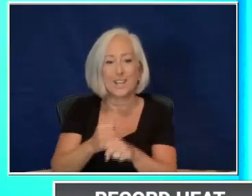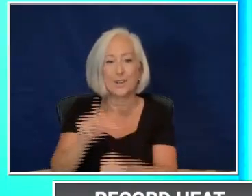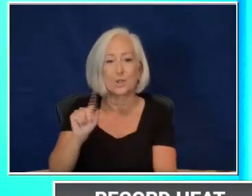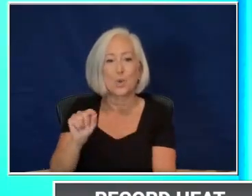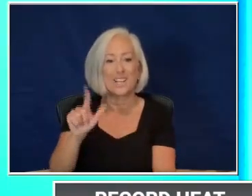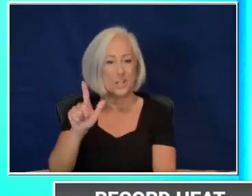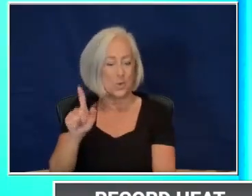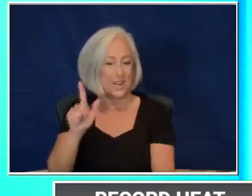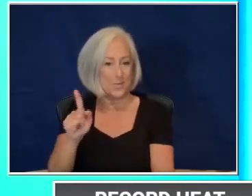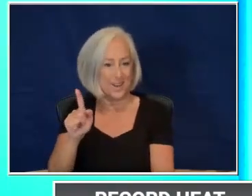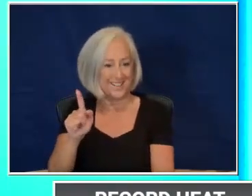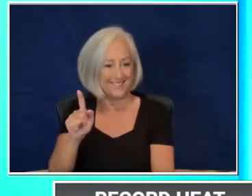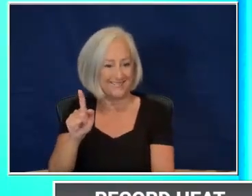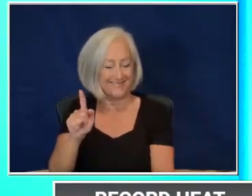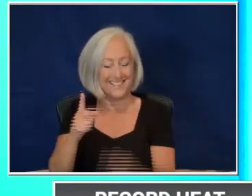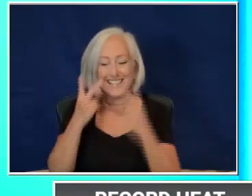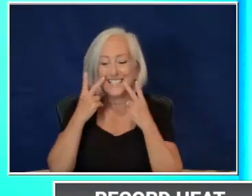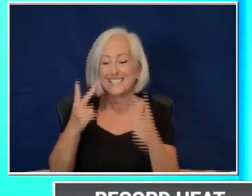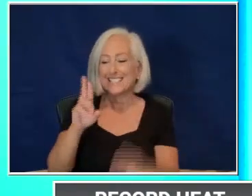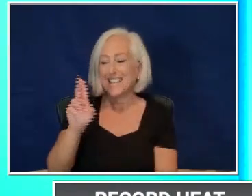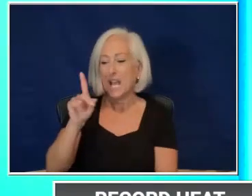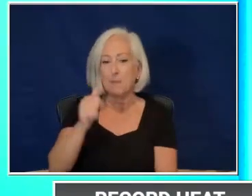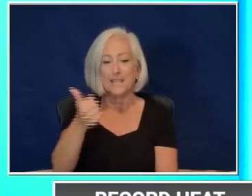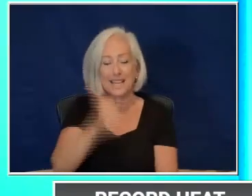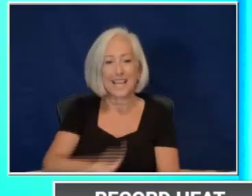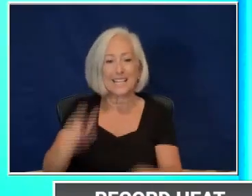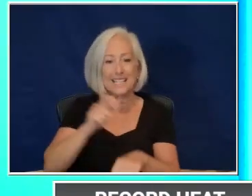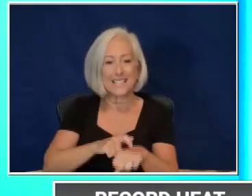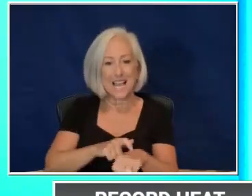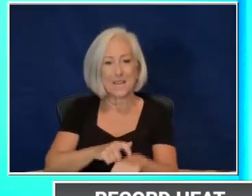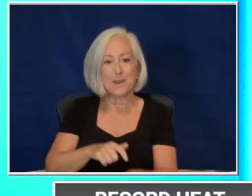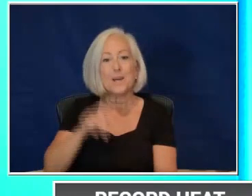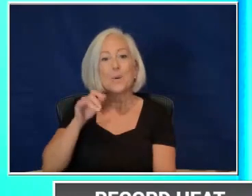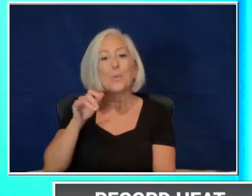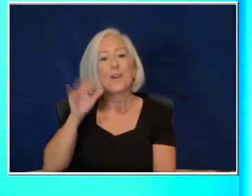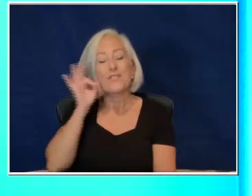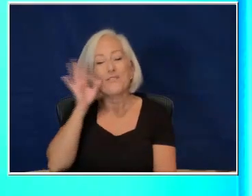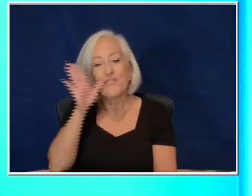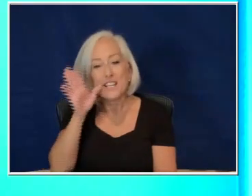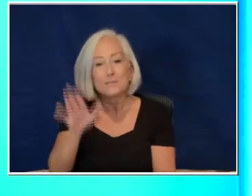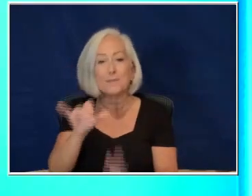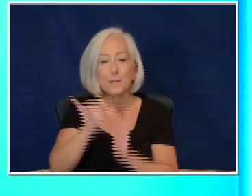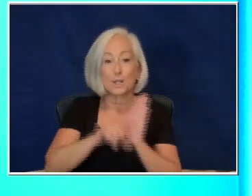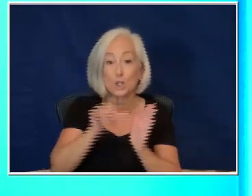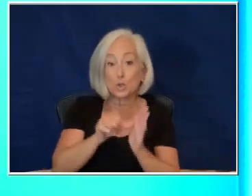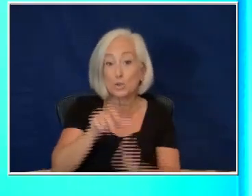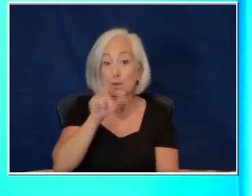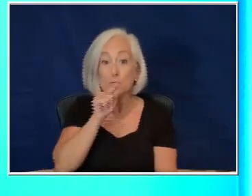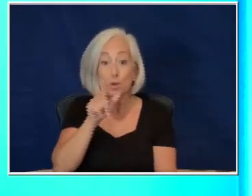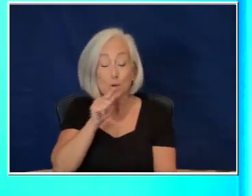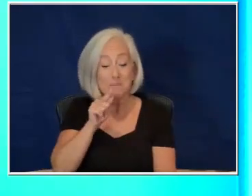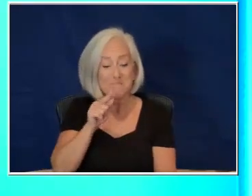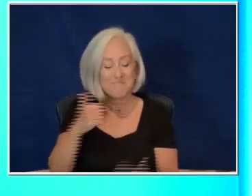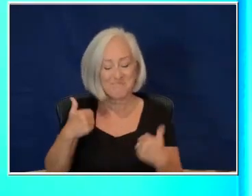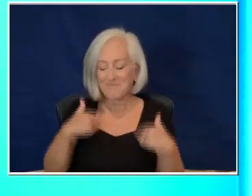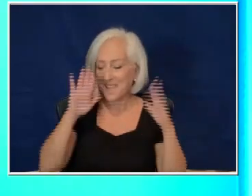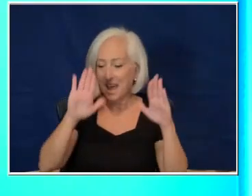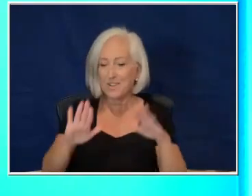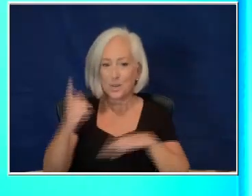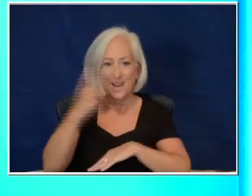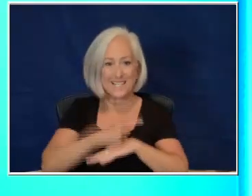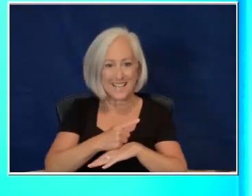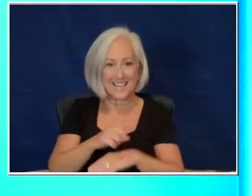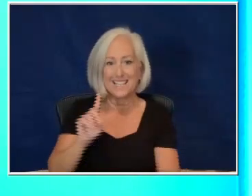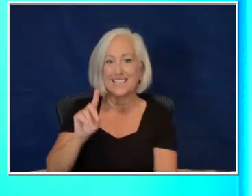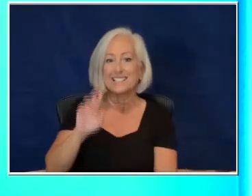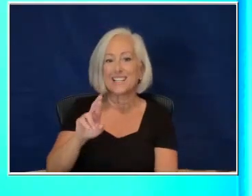updates anytime by logging onto Facebook, YouTube, and Twitter. Go out, make it a great day, and we'll see you back here tomorrow. Dr. Stites is live from Las Vegas,